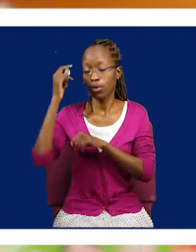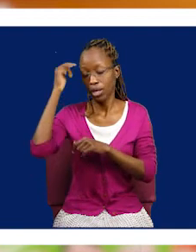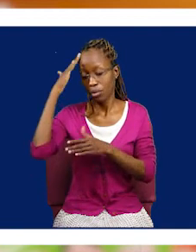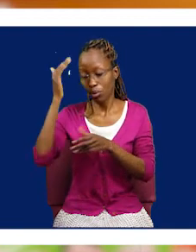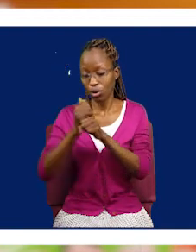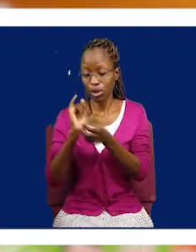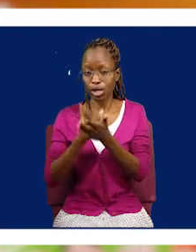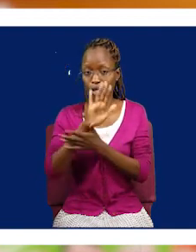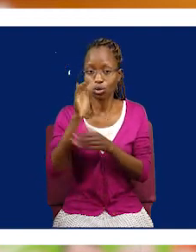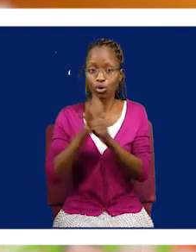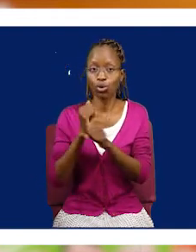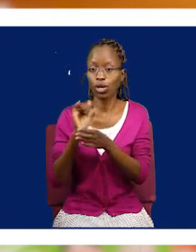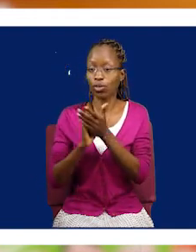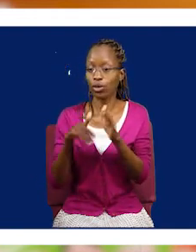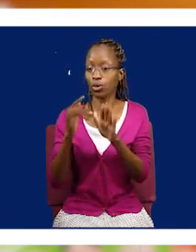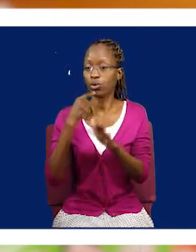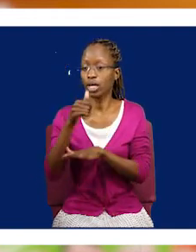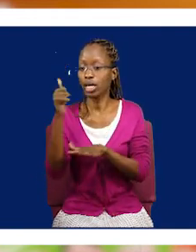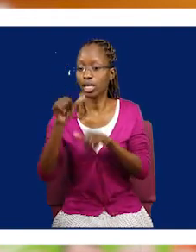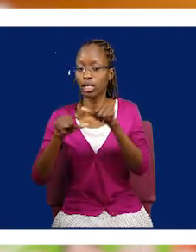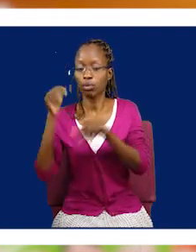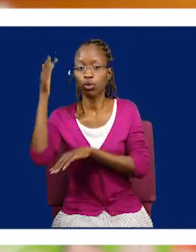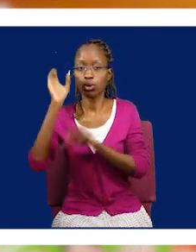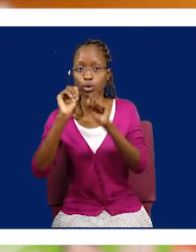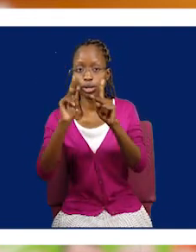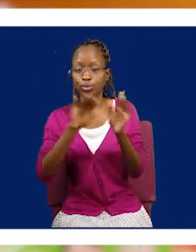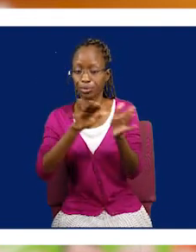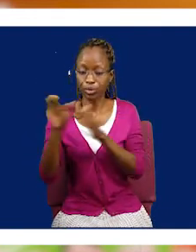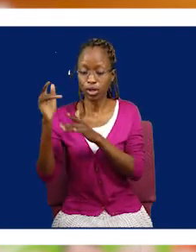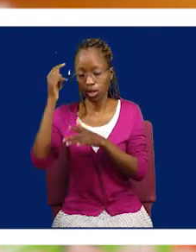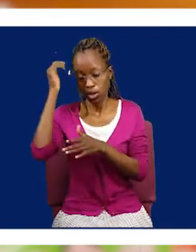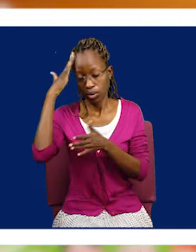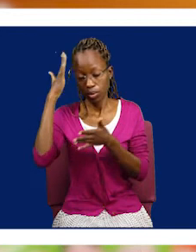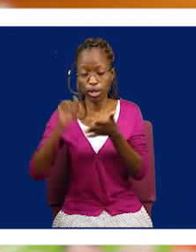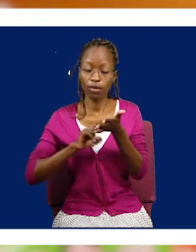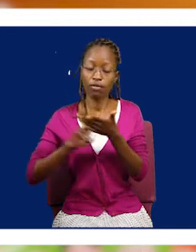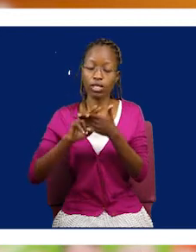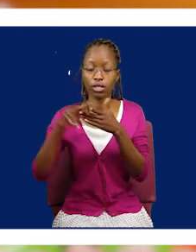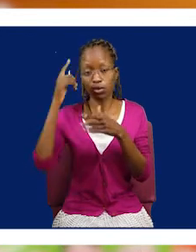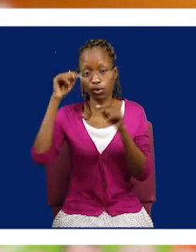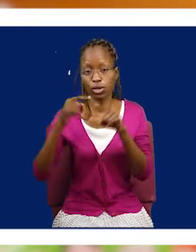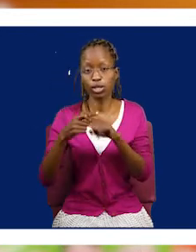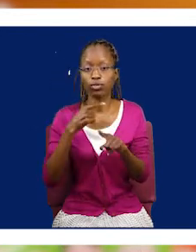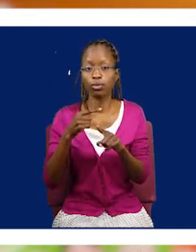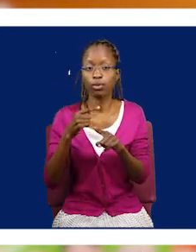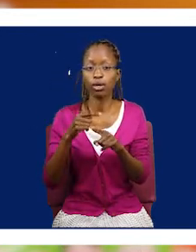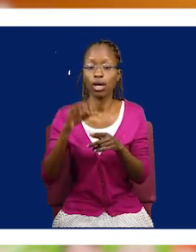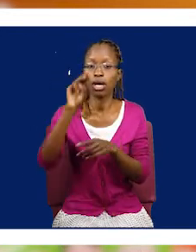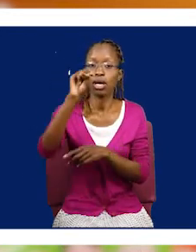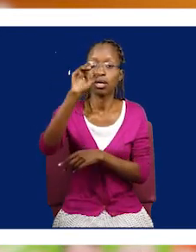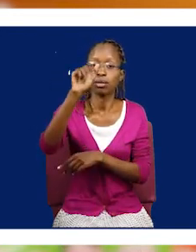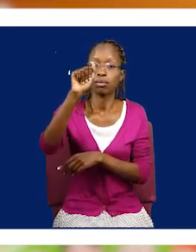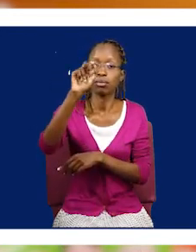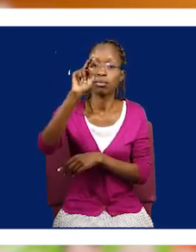memory work that you are doing. That way, you are telling others about God. All right? So our memory verse for today comes from the book of